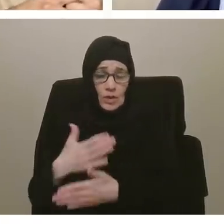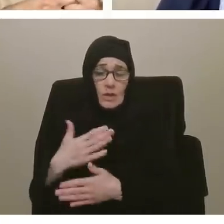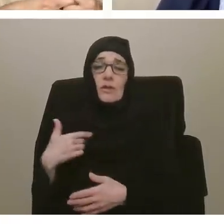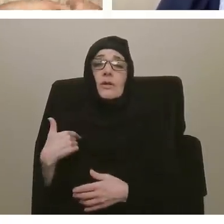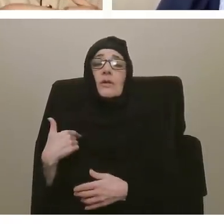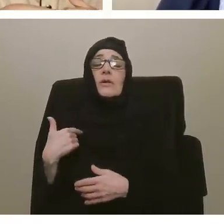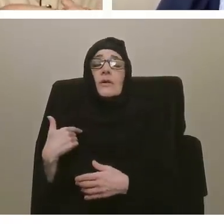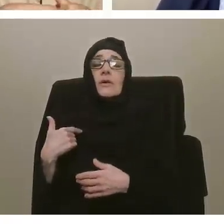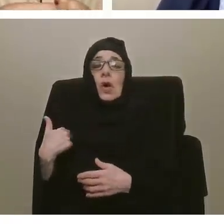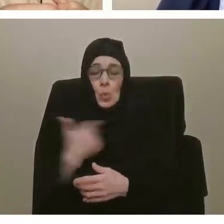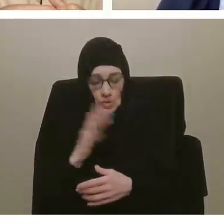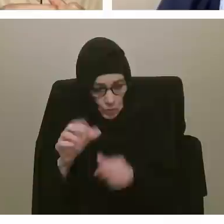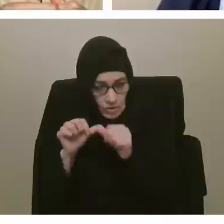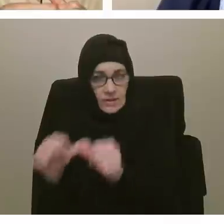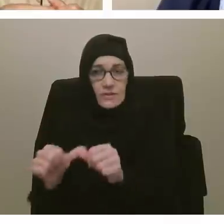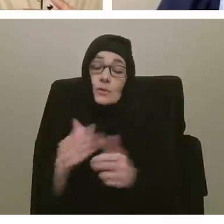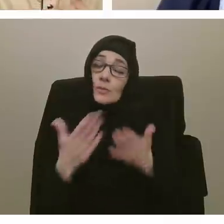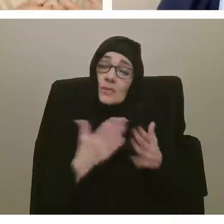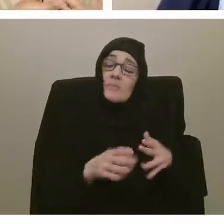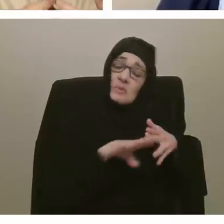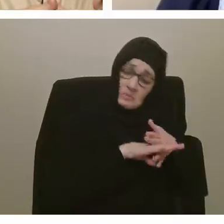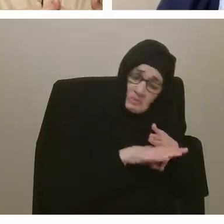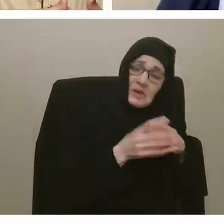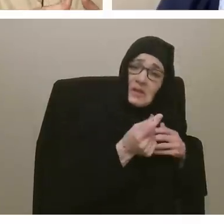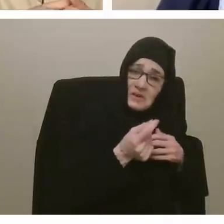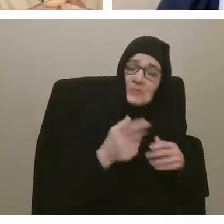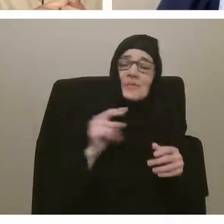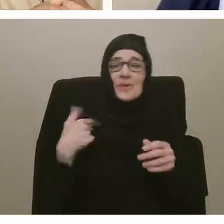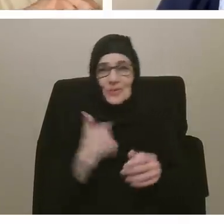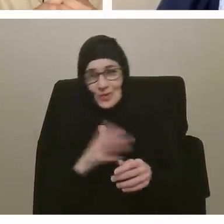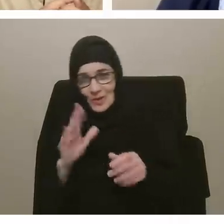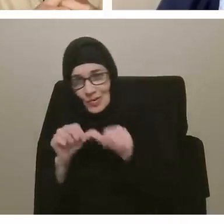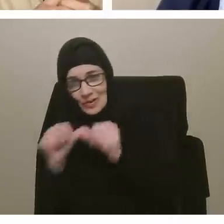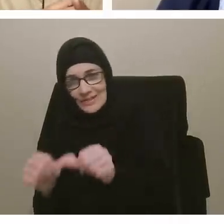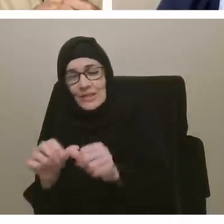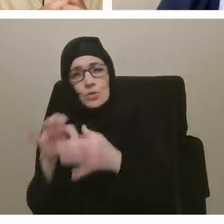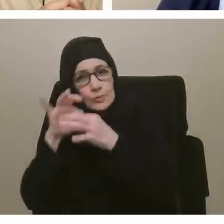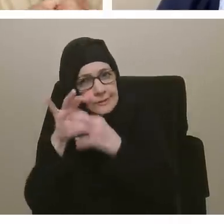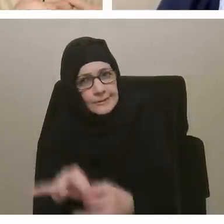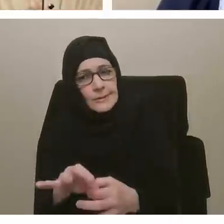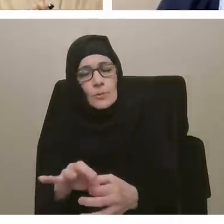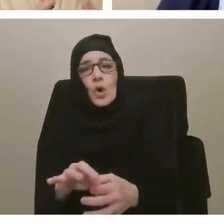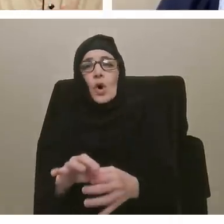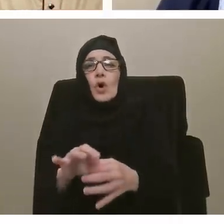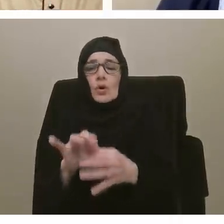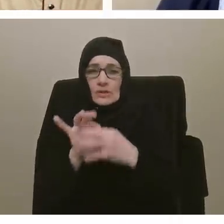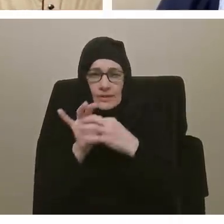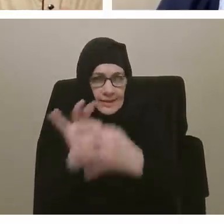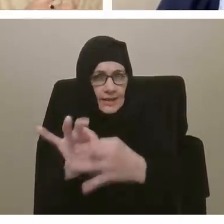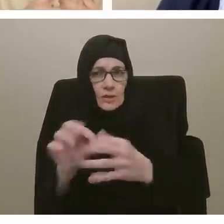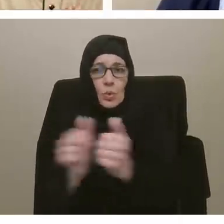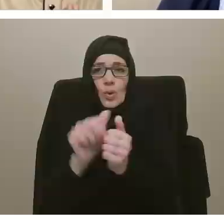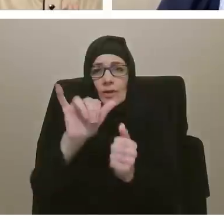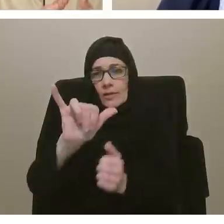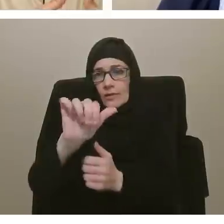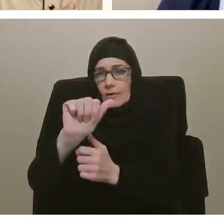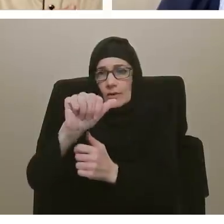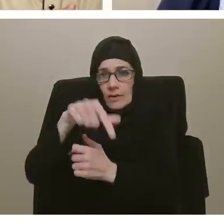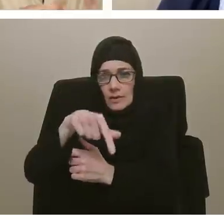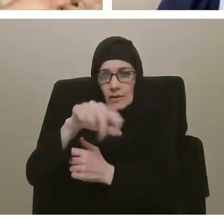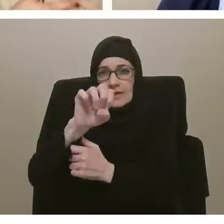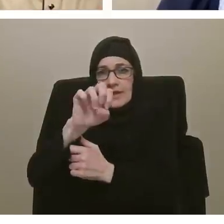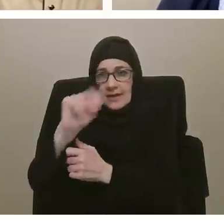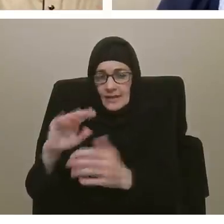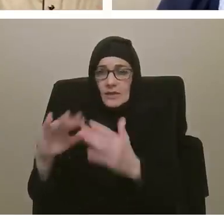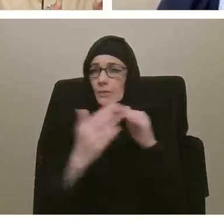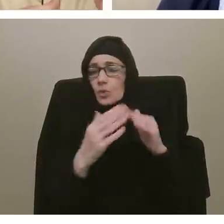Eid. But no, we'll continue, inshallah ta'ala, to do as much as we can, inshallah, to keep connected with the yaqeen community that's online. We really appreciate your support.